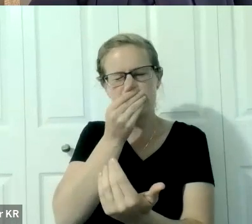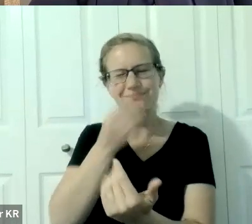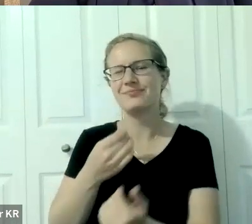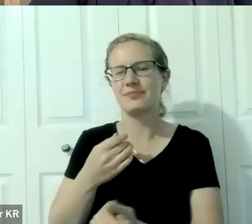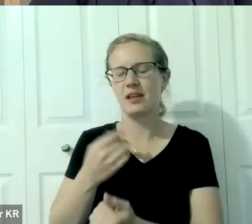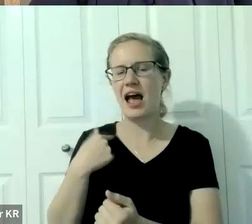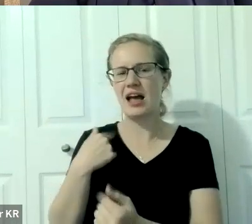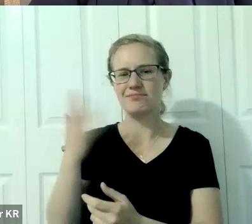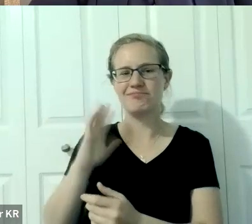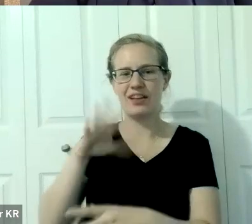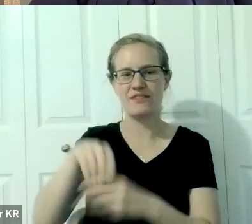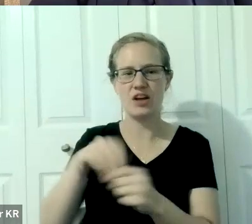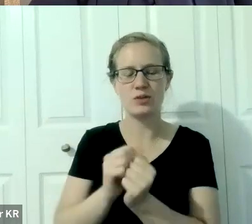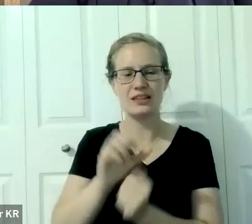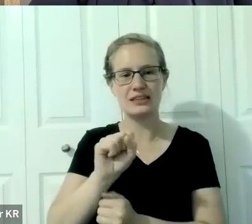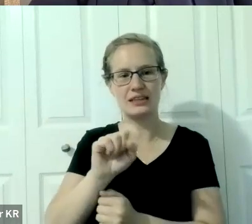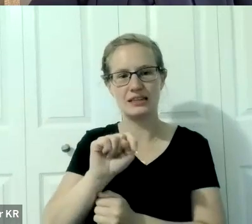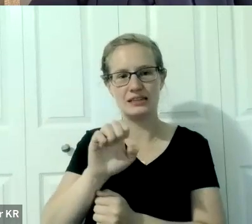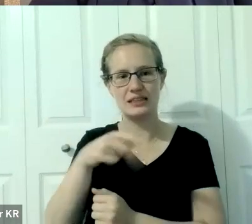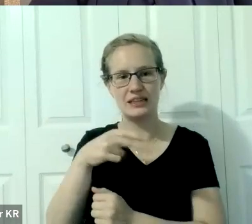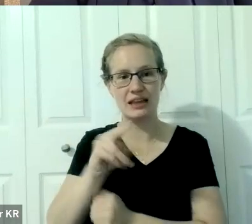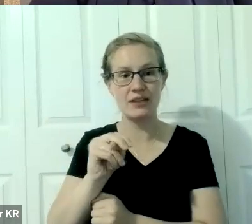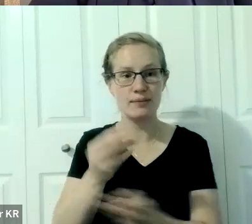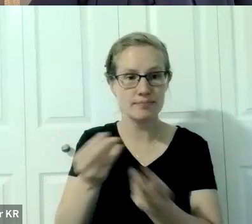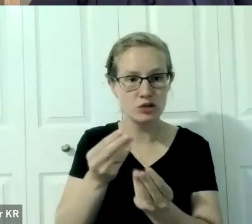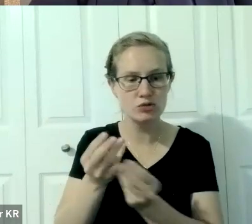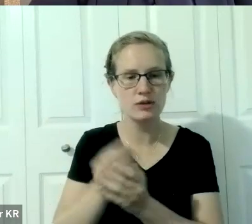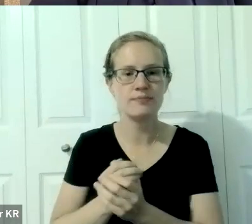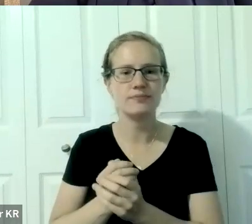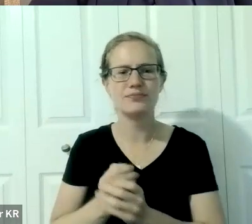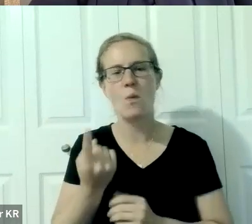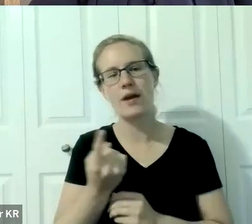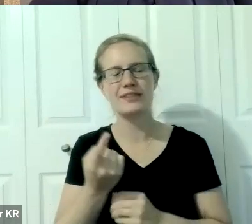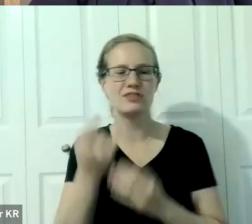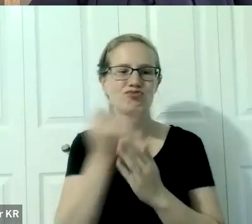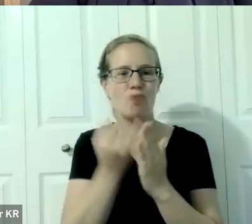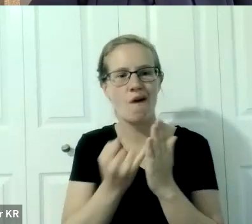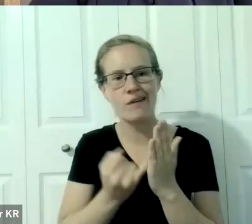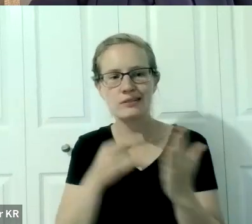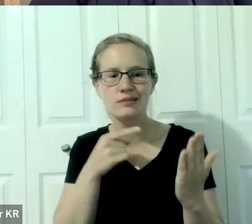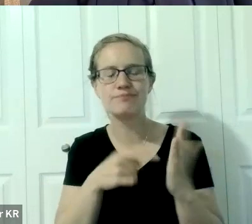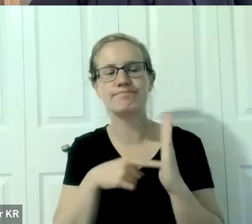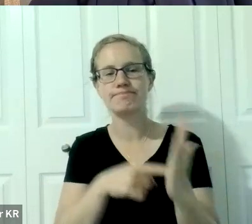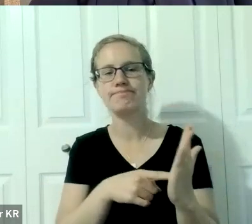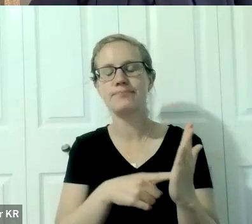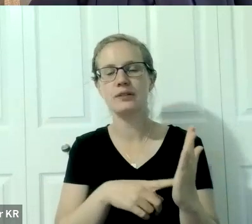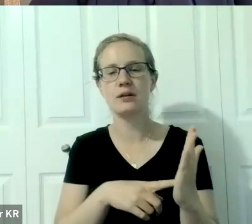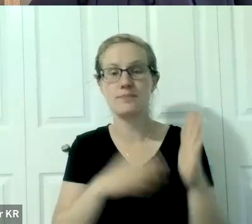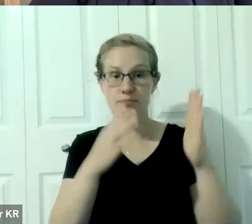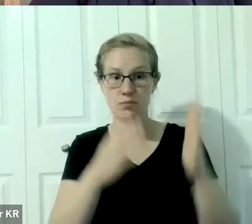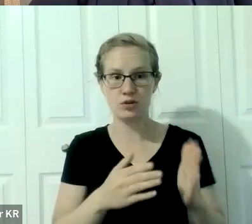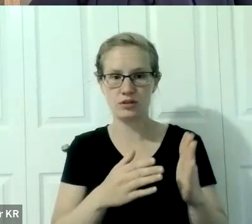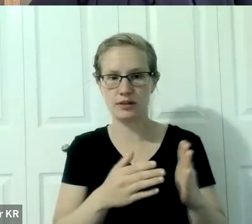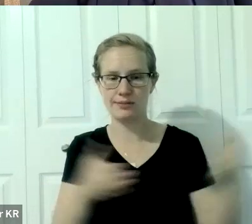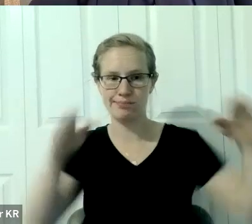I was involved in Stephen Ministry, and one of the little drawings they have is they show a person down